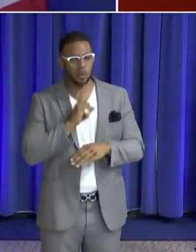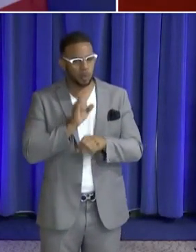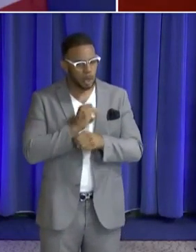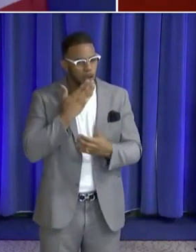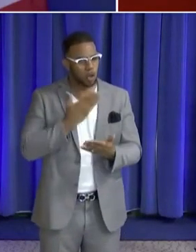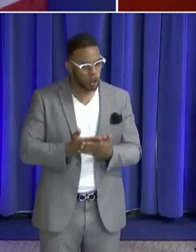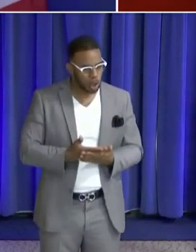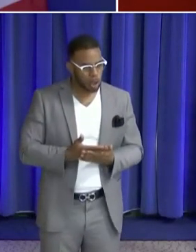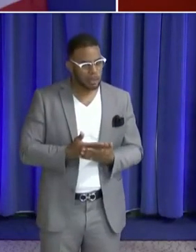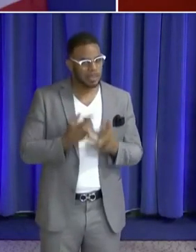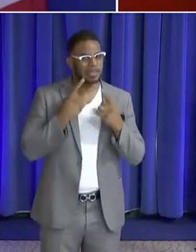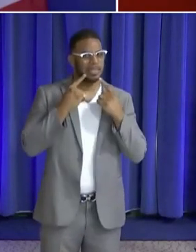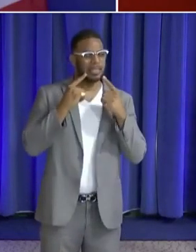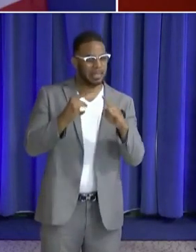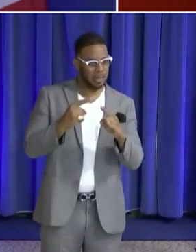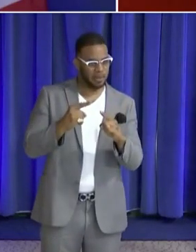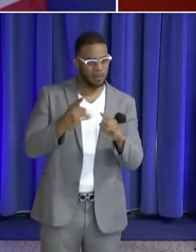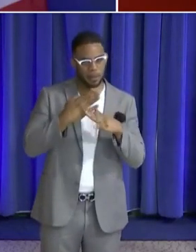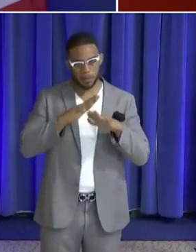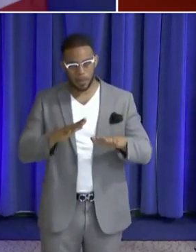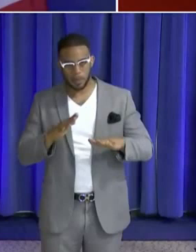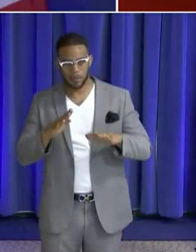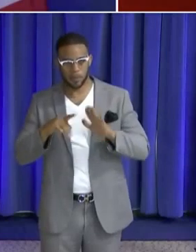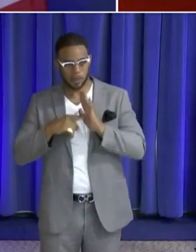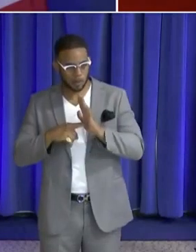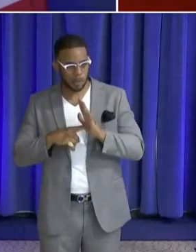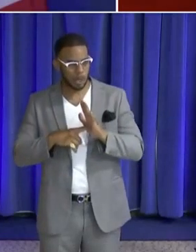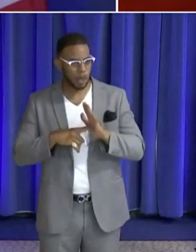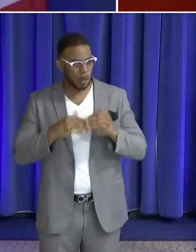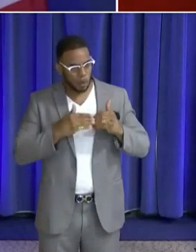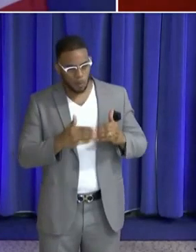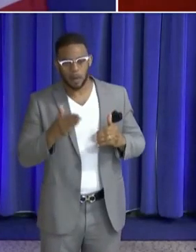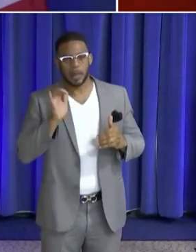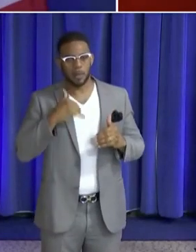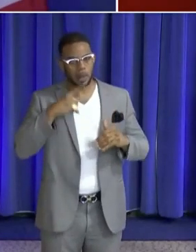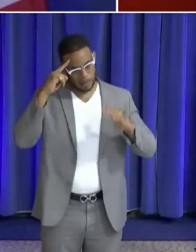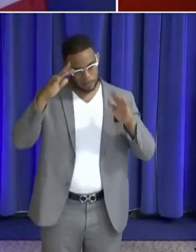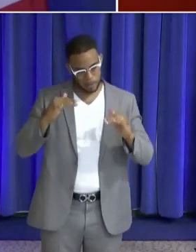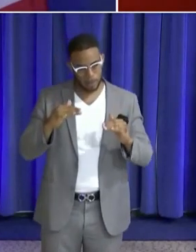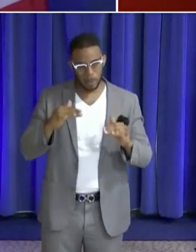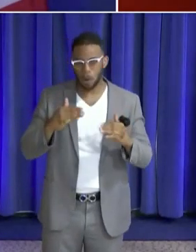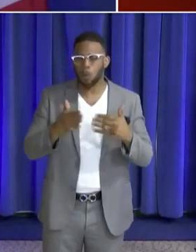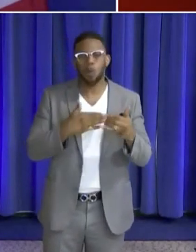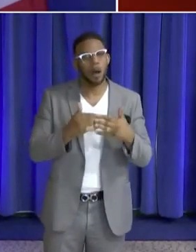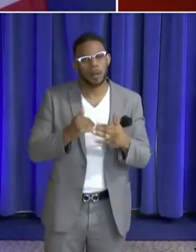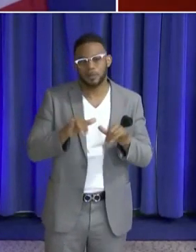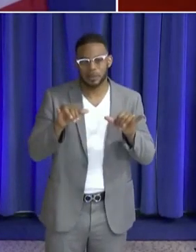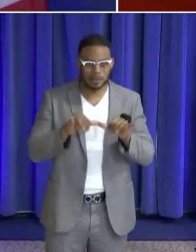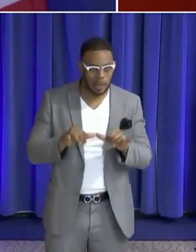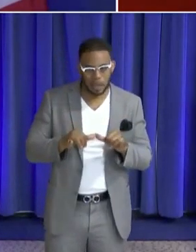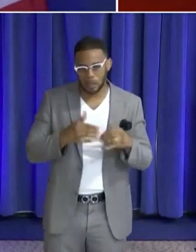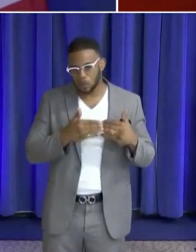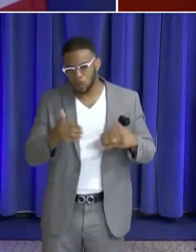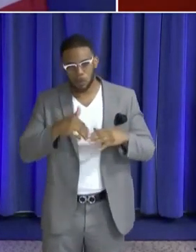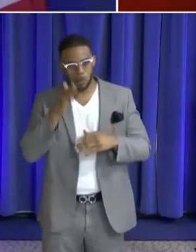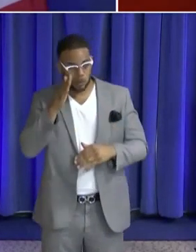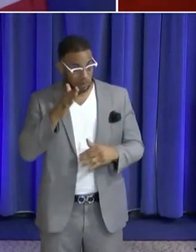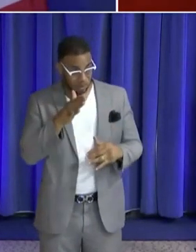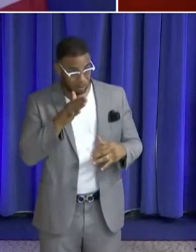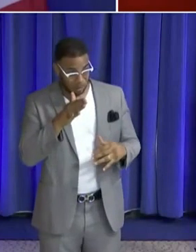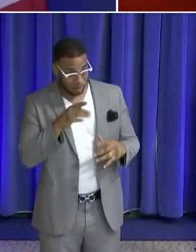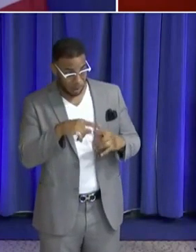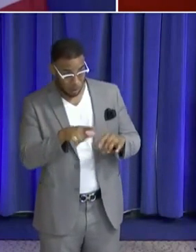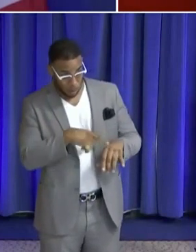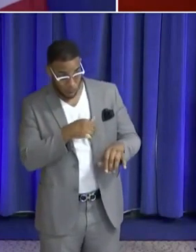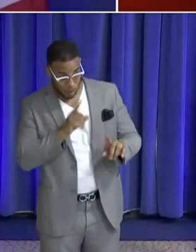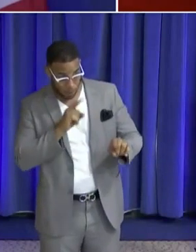good, successful, peaceful demonstrations, and moving forward, that's what I expect, regardless of size, moving into the future. Was that too long of